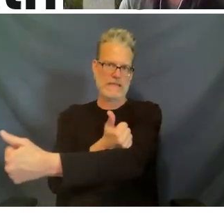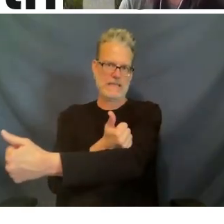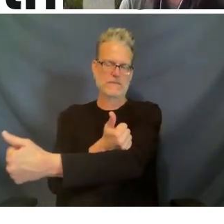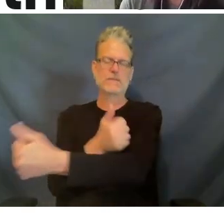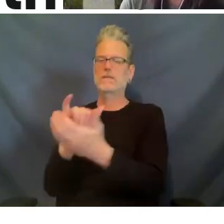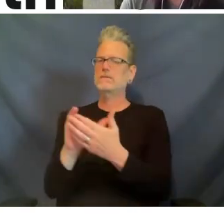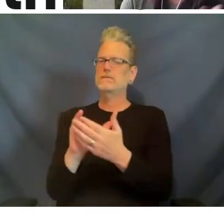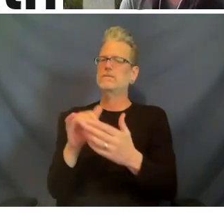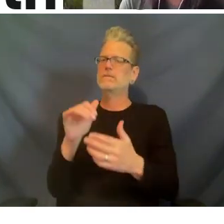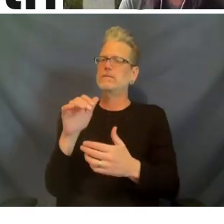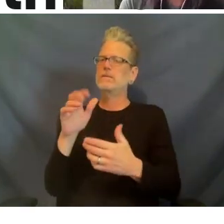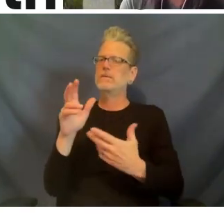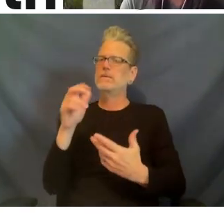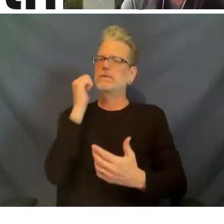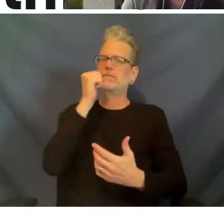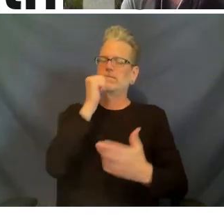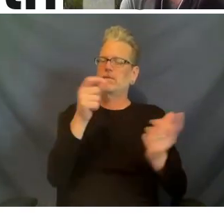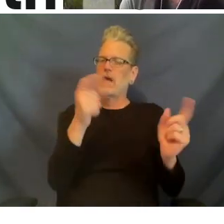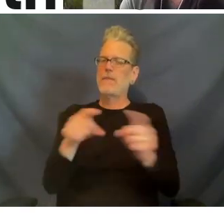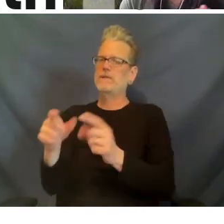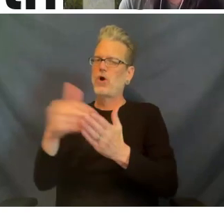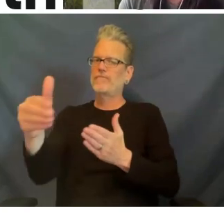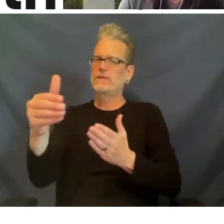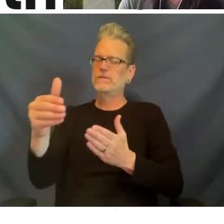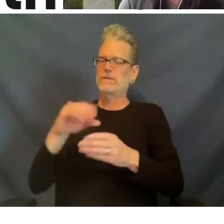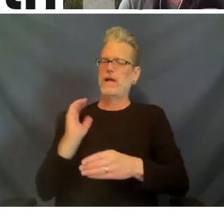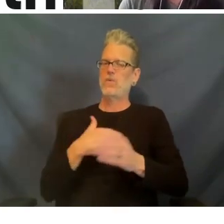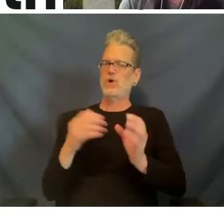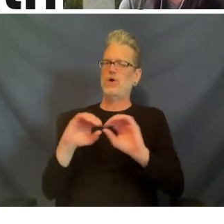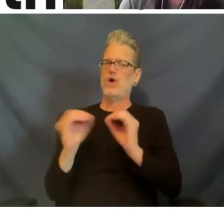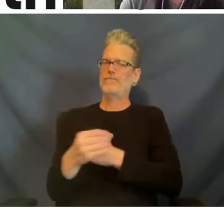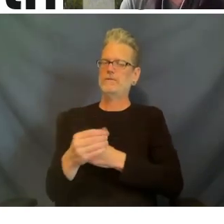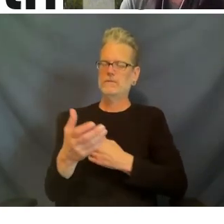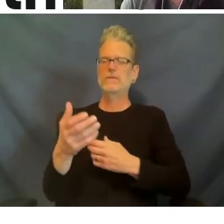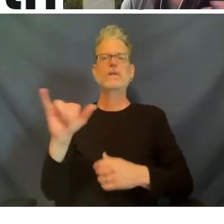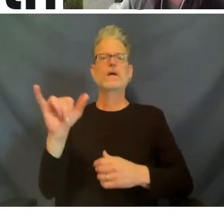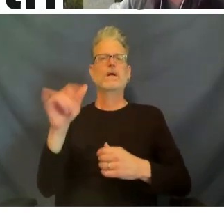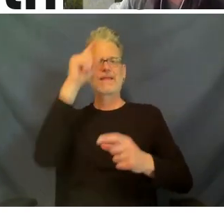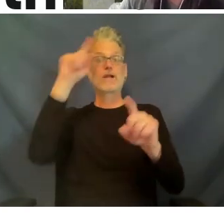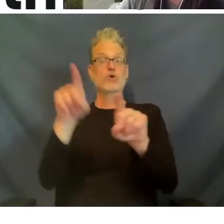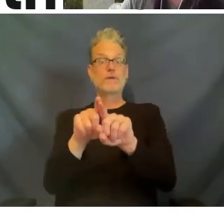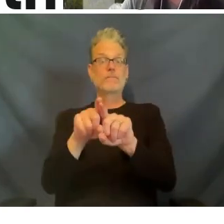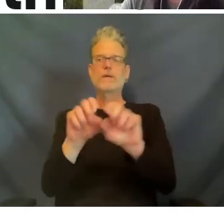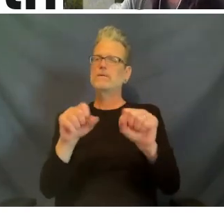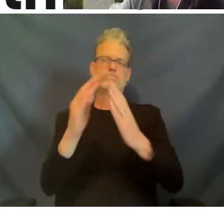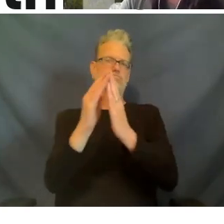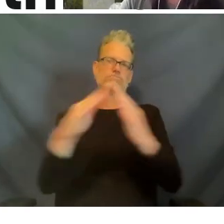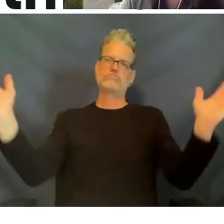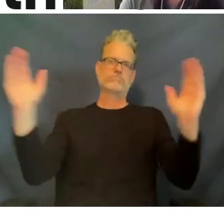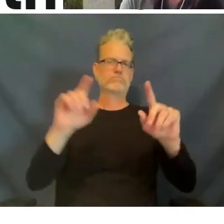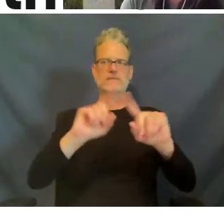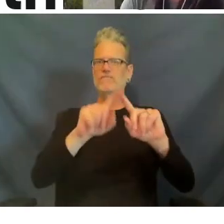agency versus the Park Service, for example. And that agreement type enables a broad variety of work to